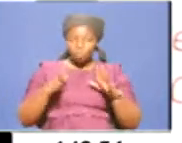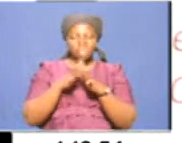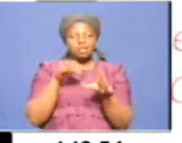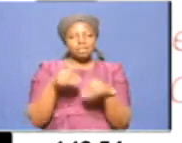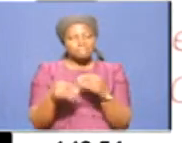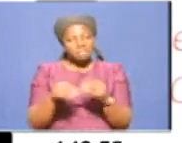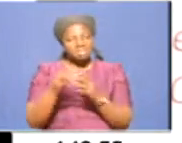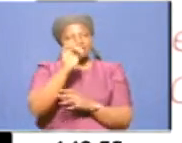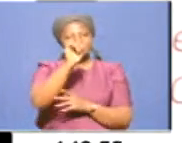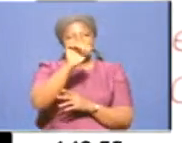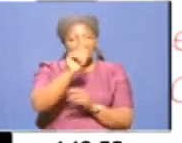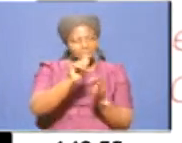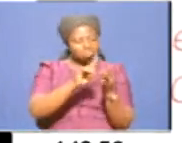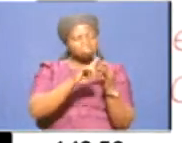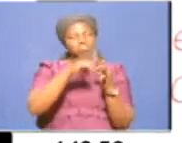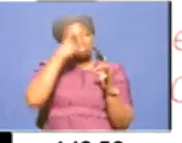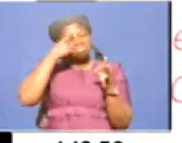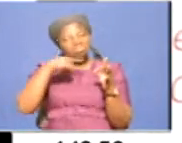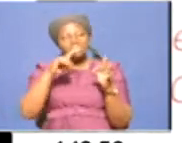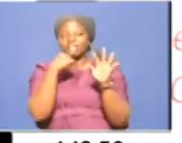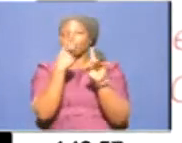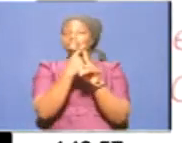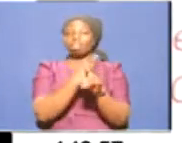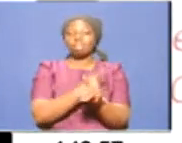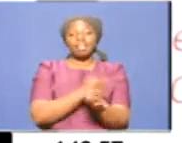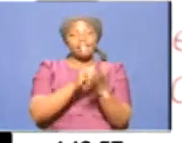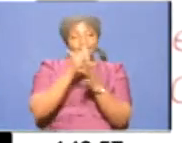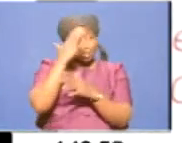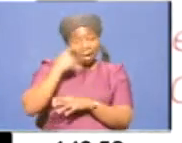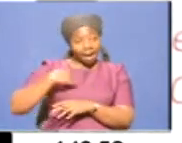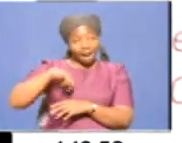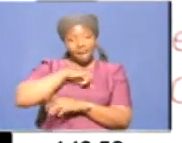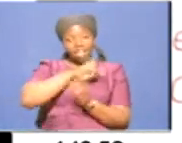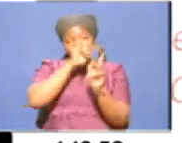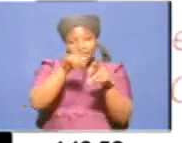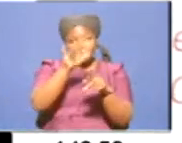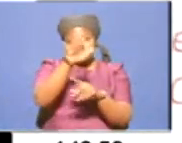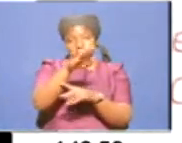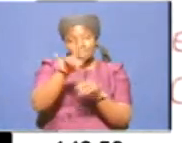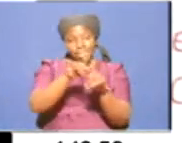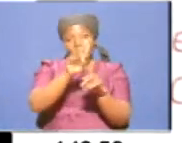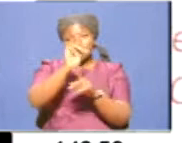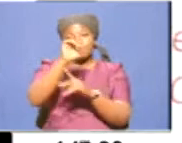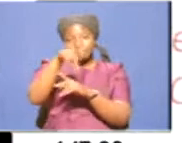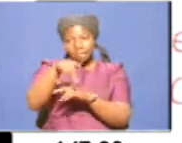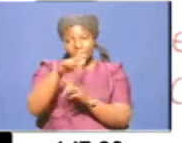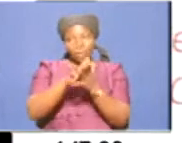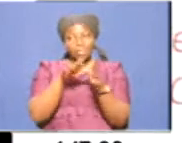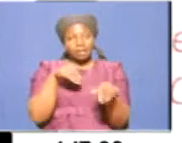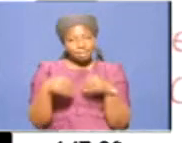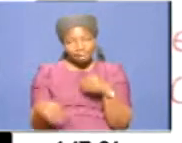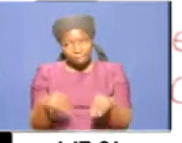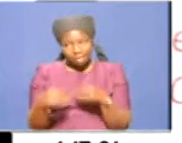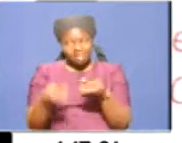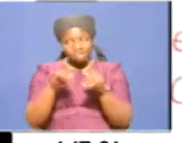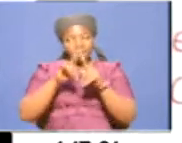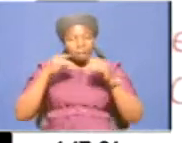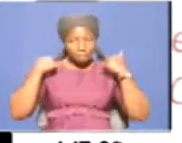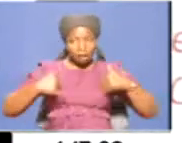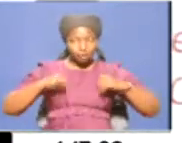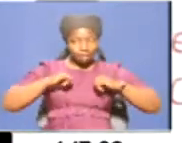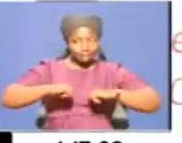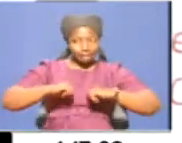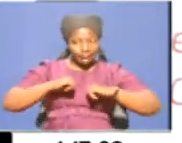other, you know, policies. And that's why we are in parliament, as members of parliament with disabilities. And as the chair of the Commonwealth Parliamentarians with Disabilities Network,